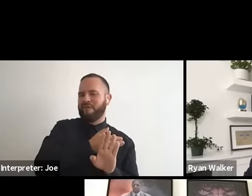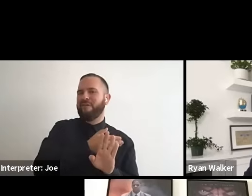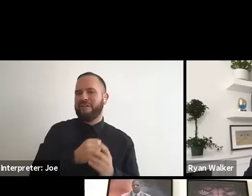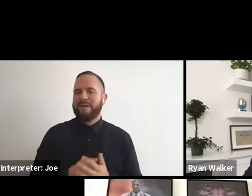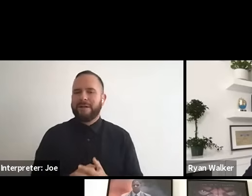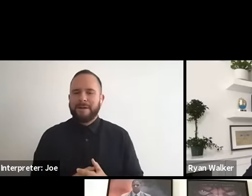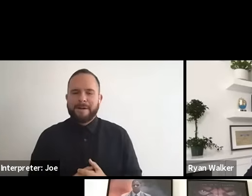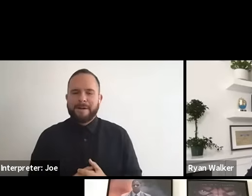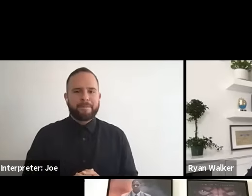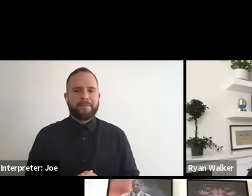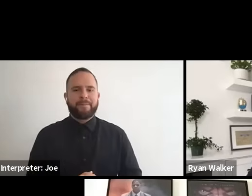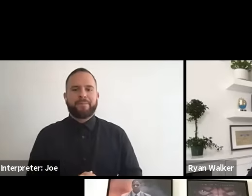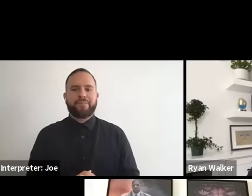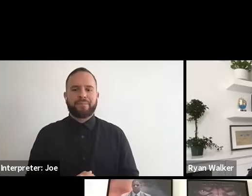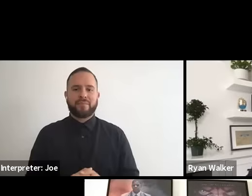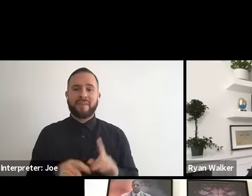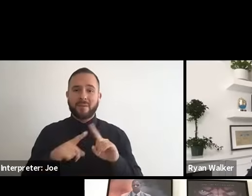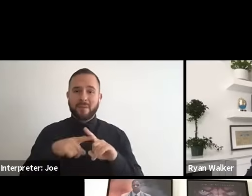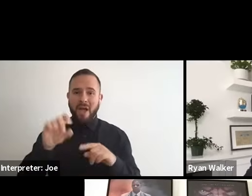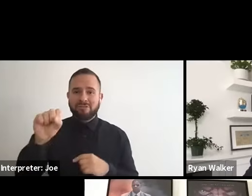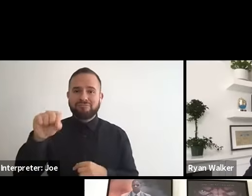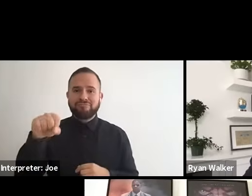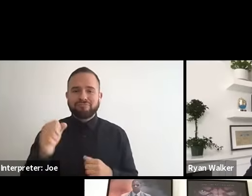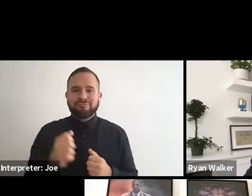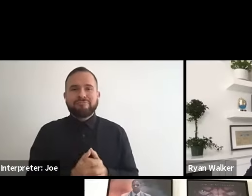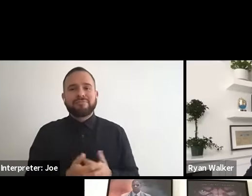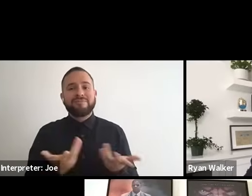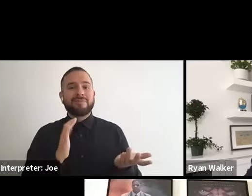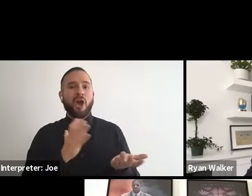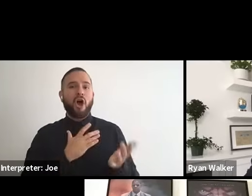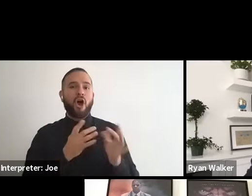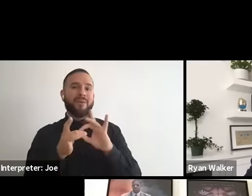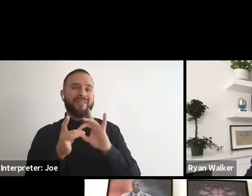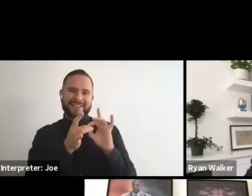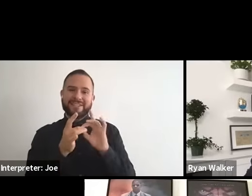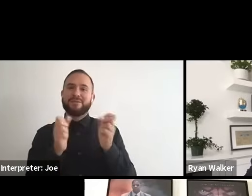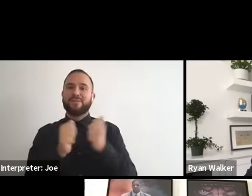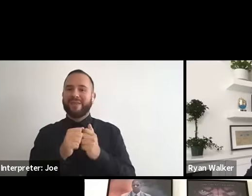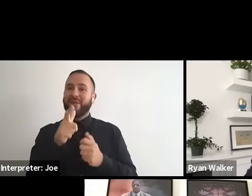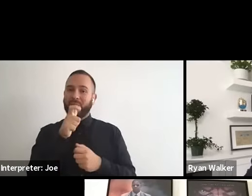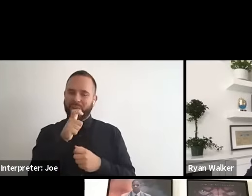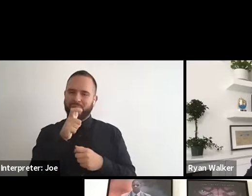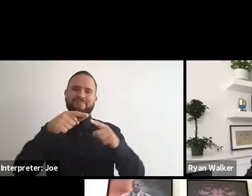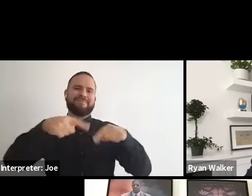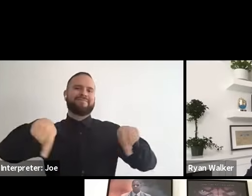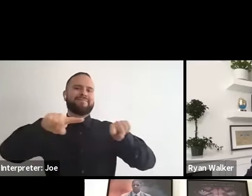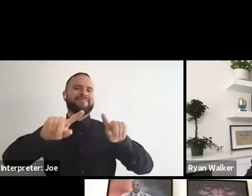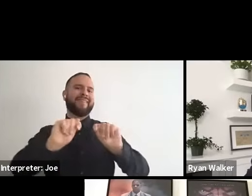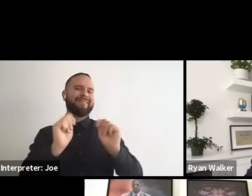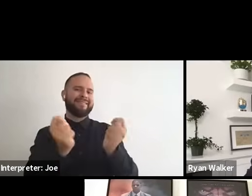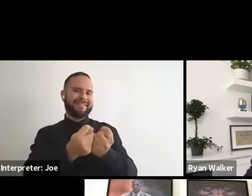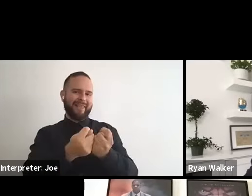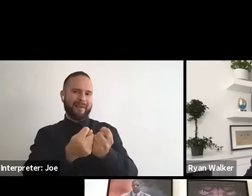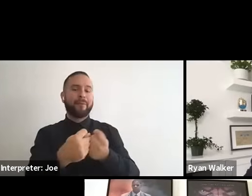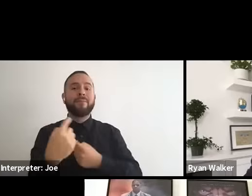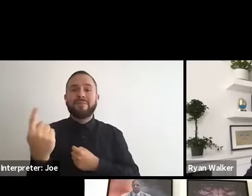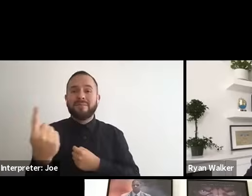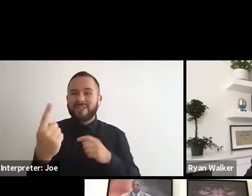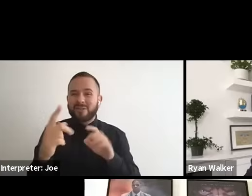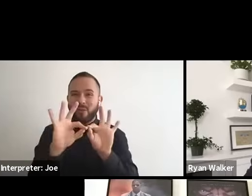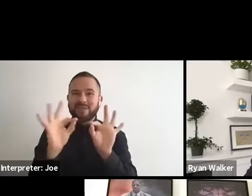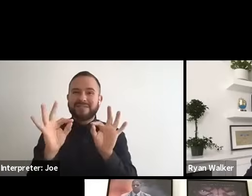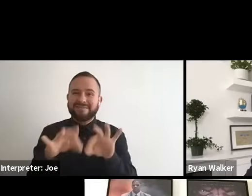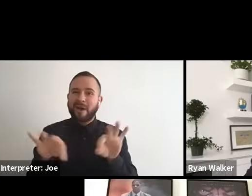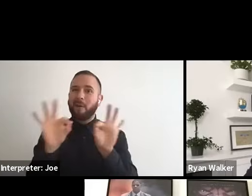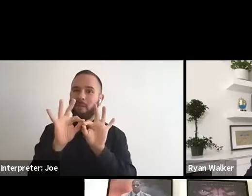together. But yeah, I mean, our relationship is with the team. It's always important that you have a good